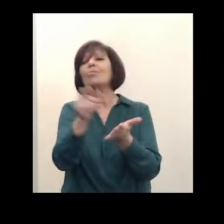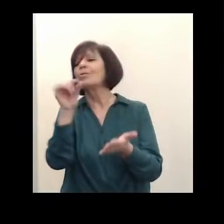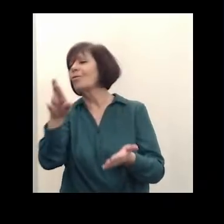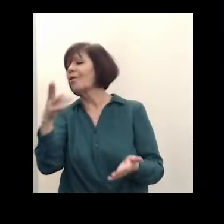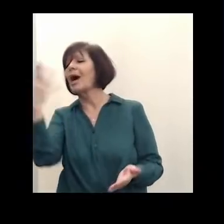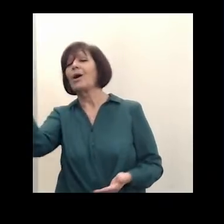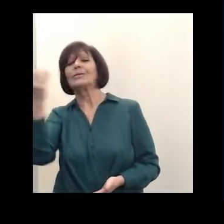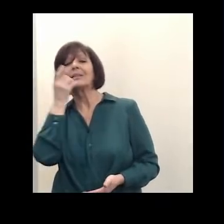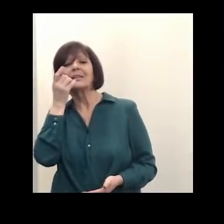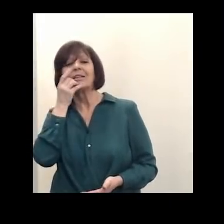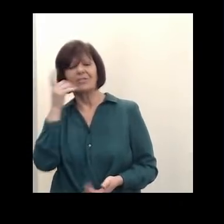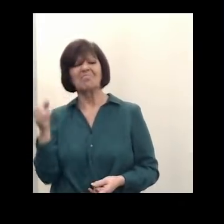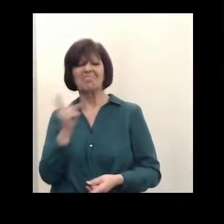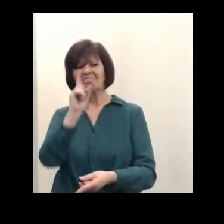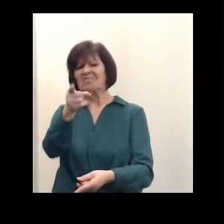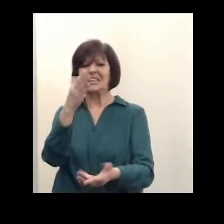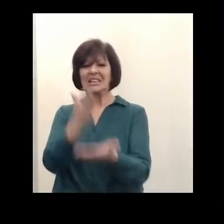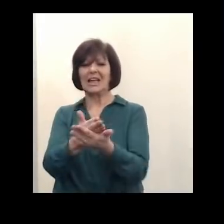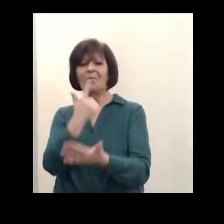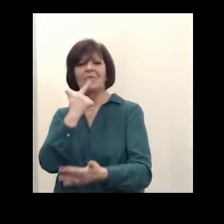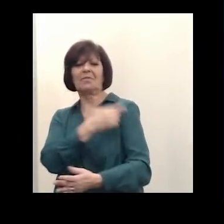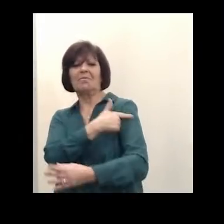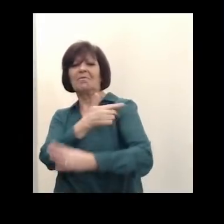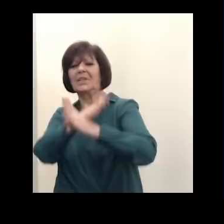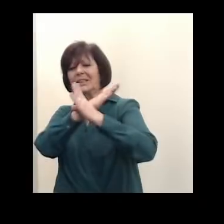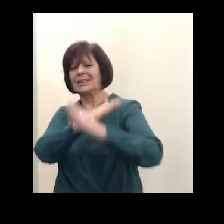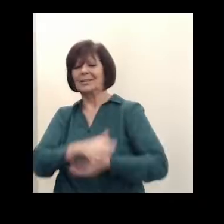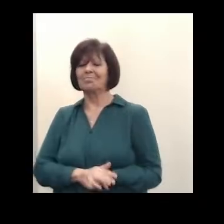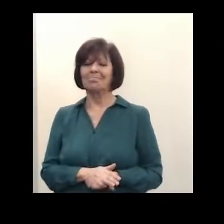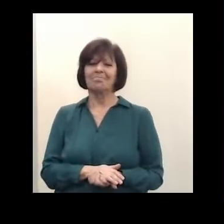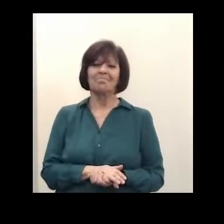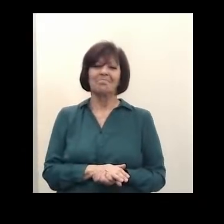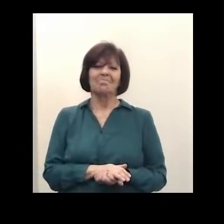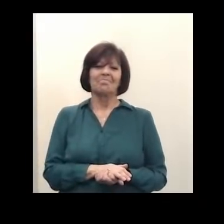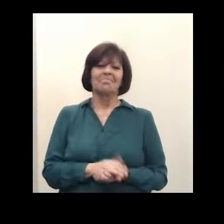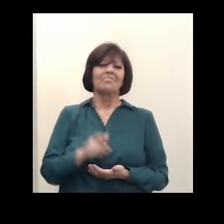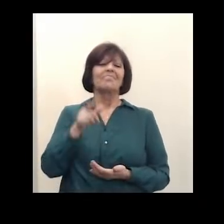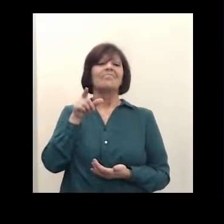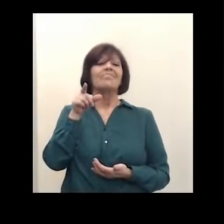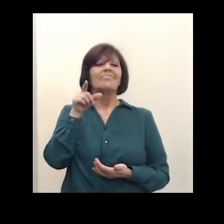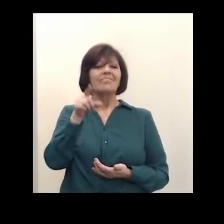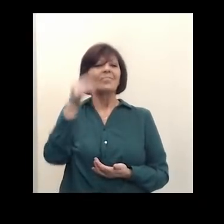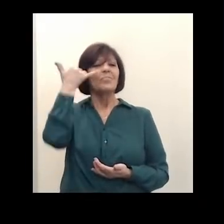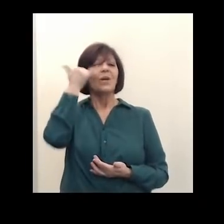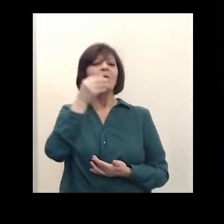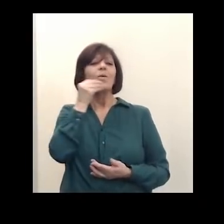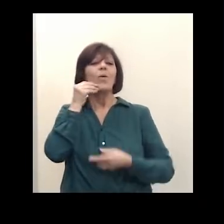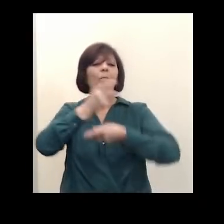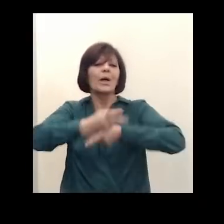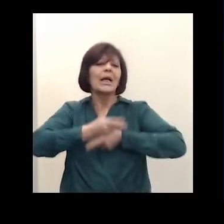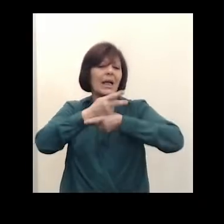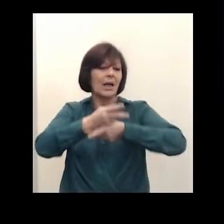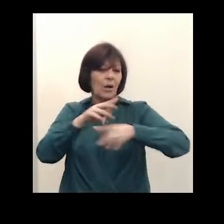dinner, get a vaccine. That should be on your do list. So Buffalo Home Care is, they're open for their